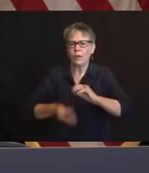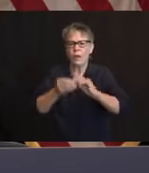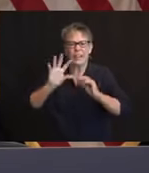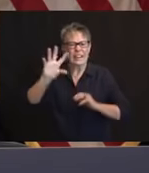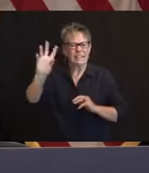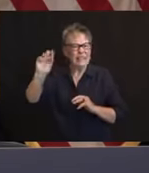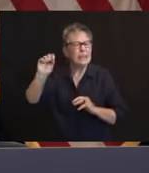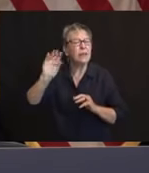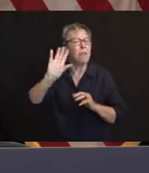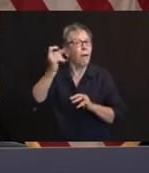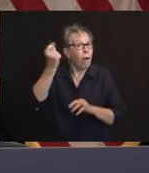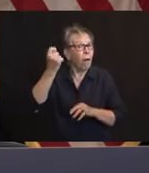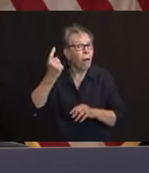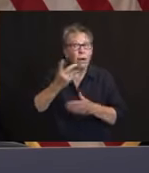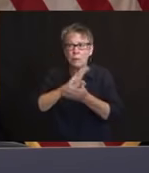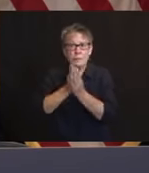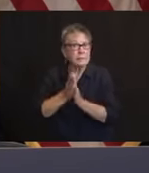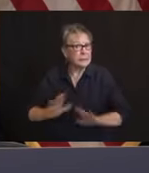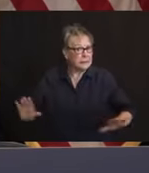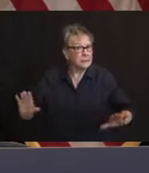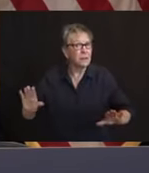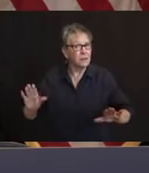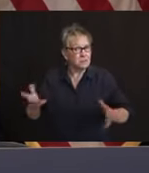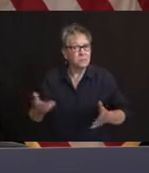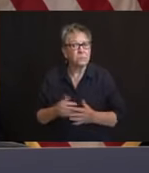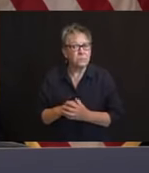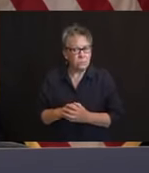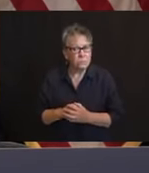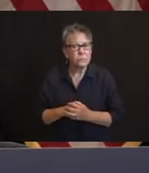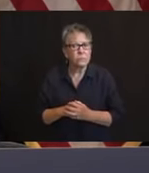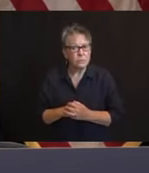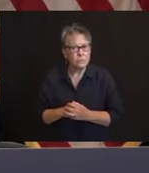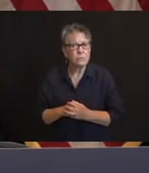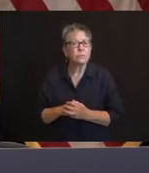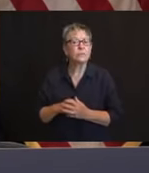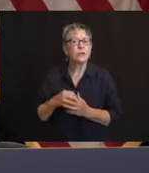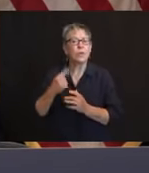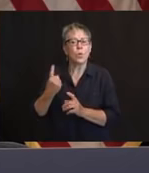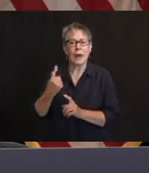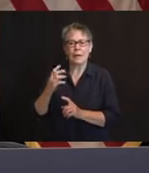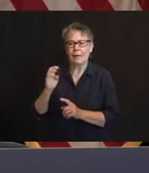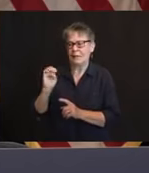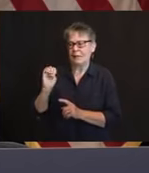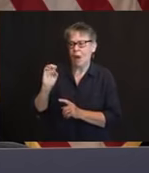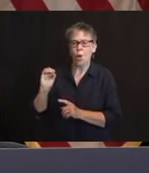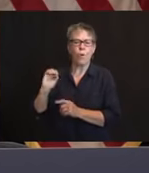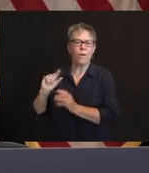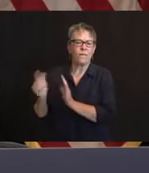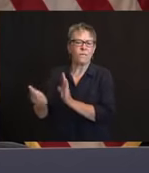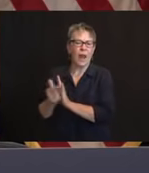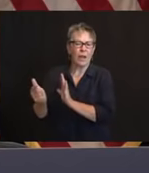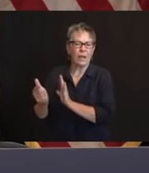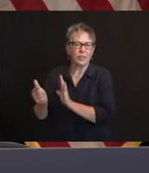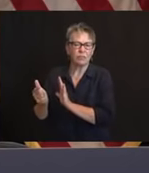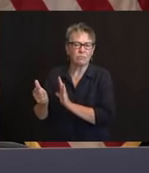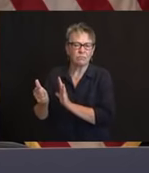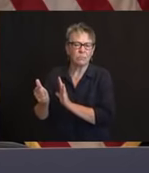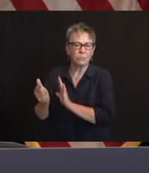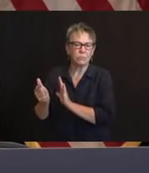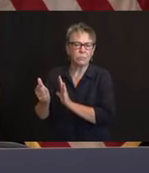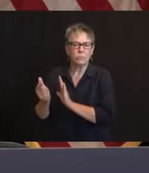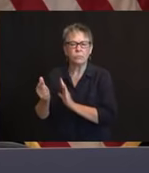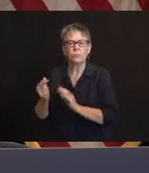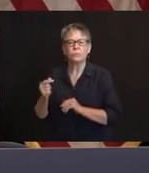up in Hampton Borough in Hunterdon County, where two subjects were cited for having a house party with more than